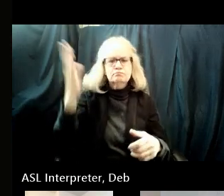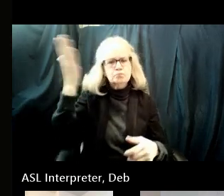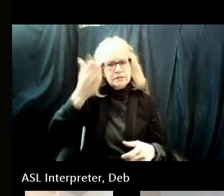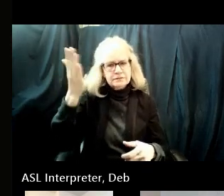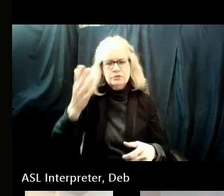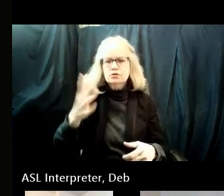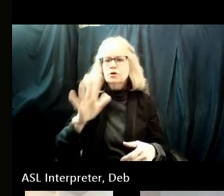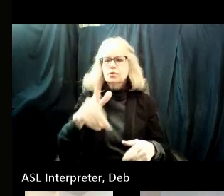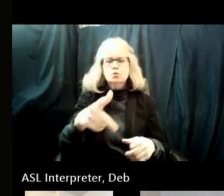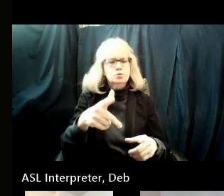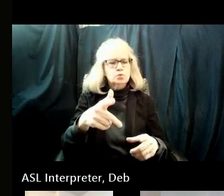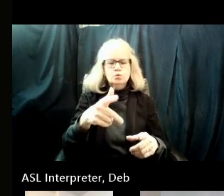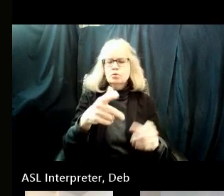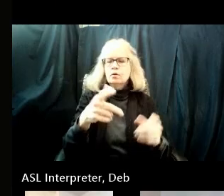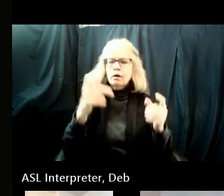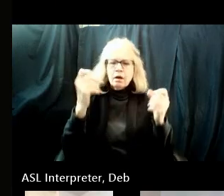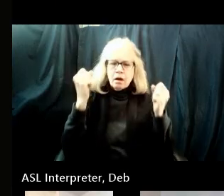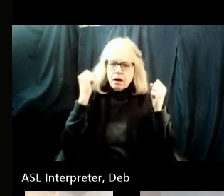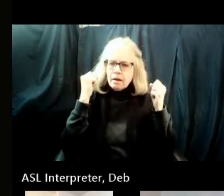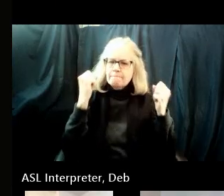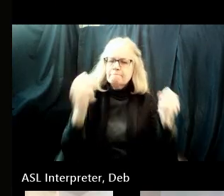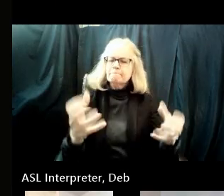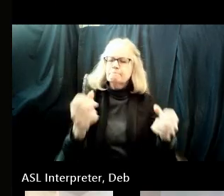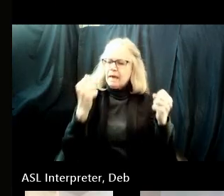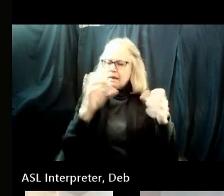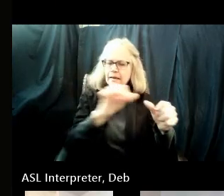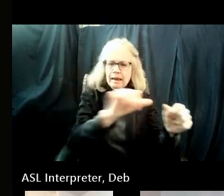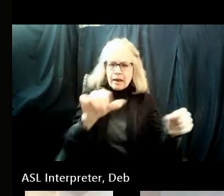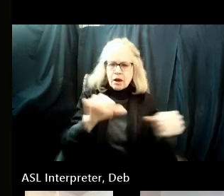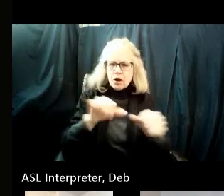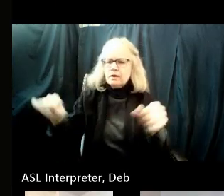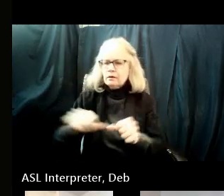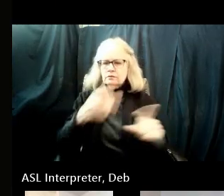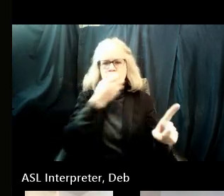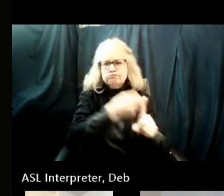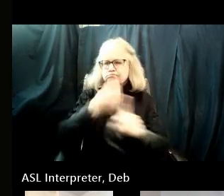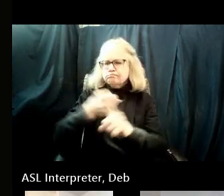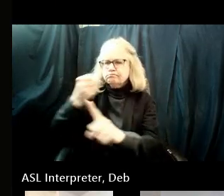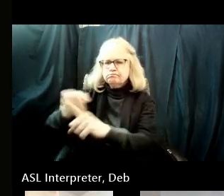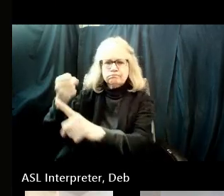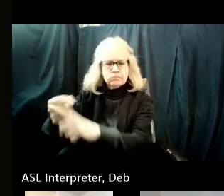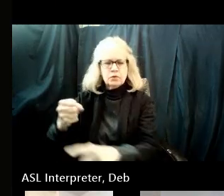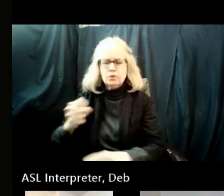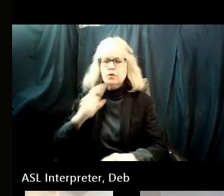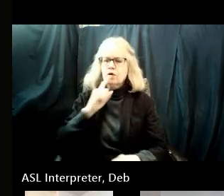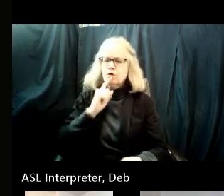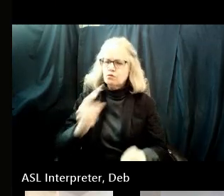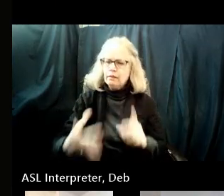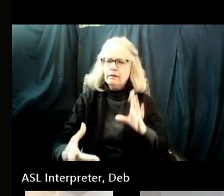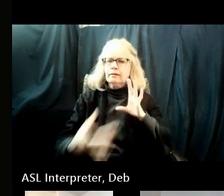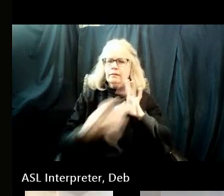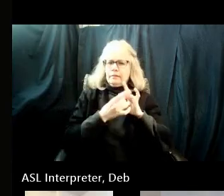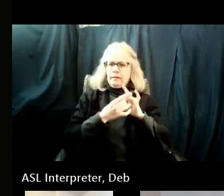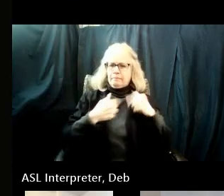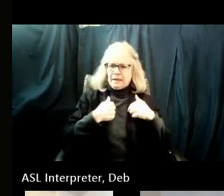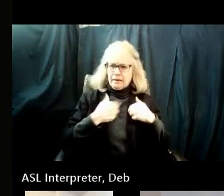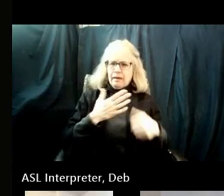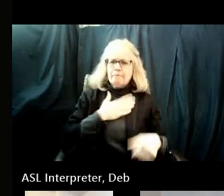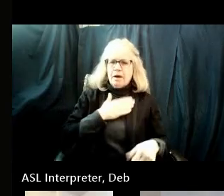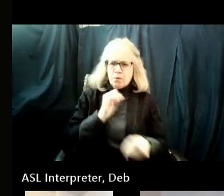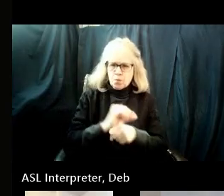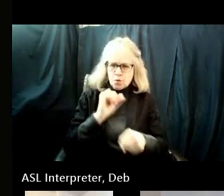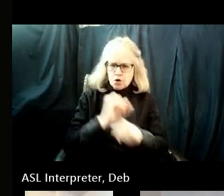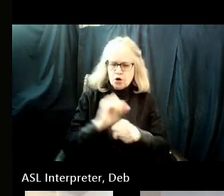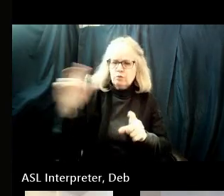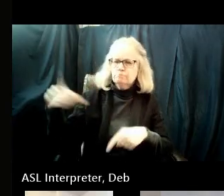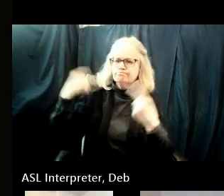You hit on so many areas that speak to me and to the work that I've put in throughout